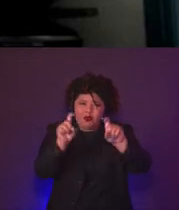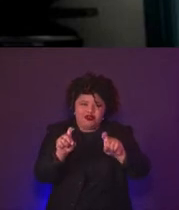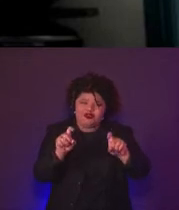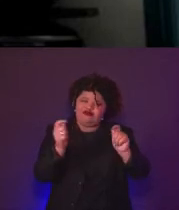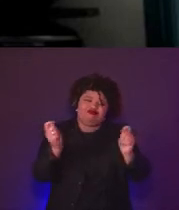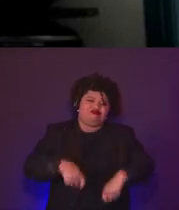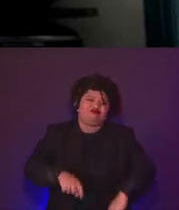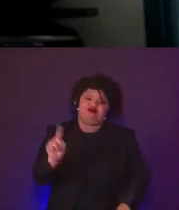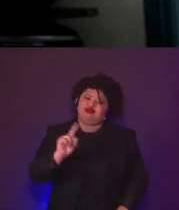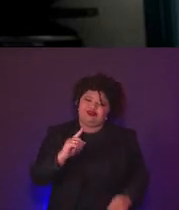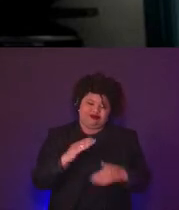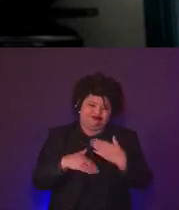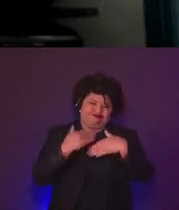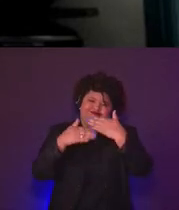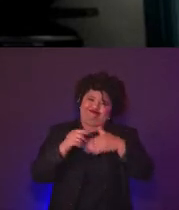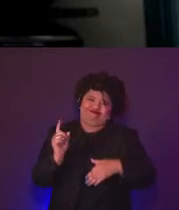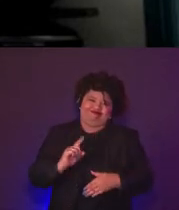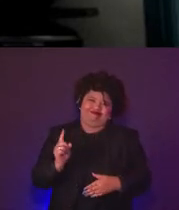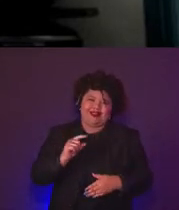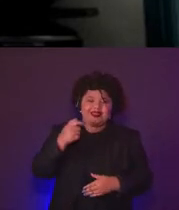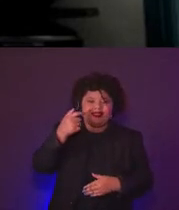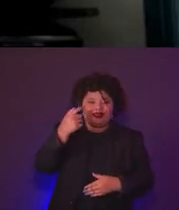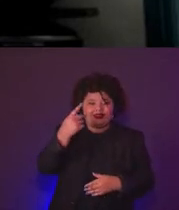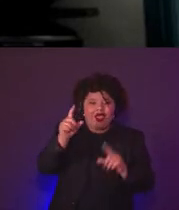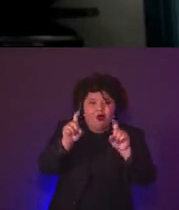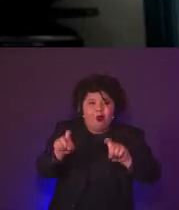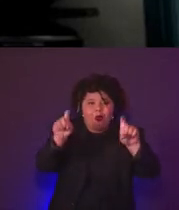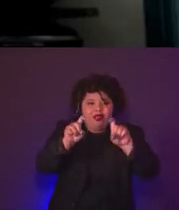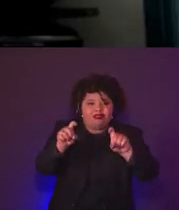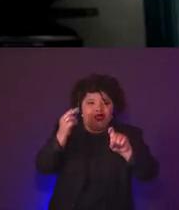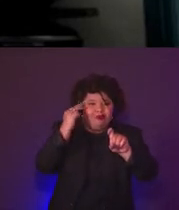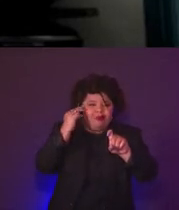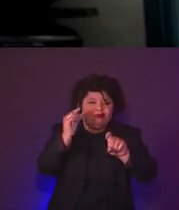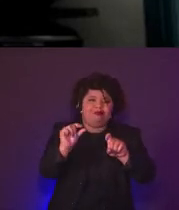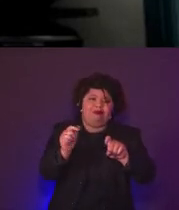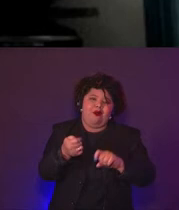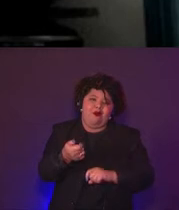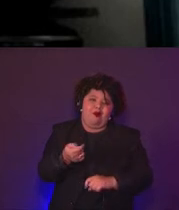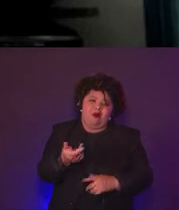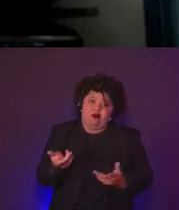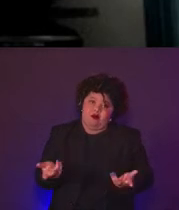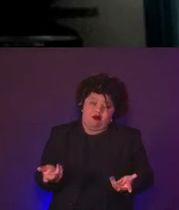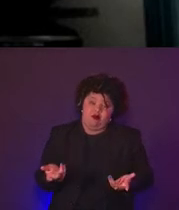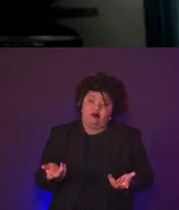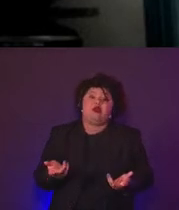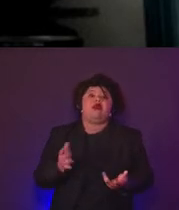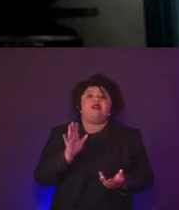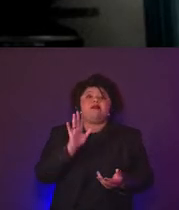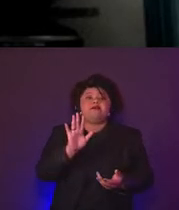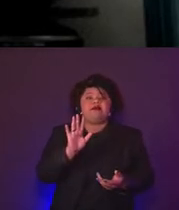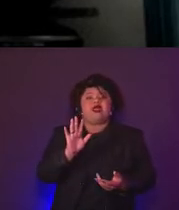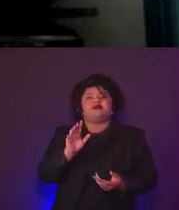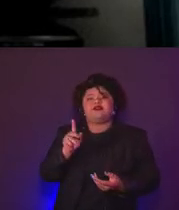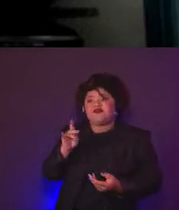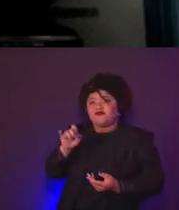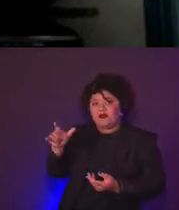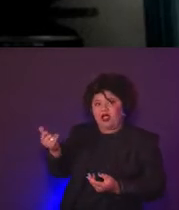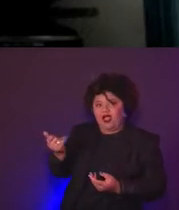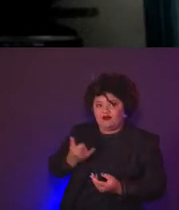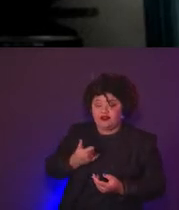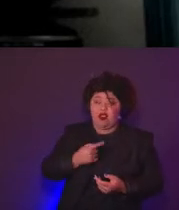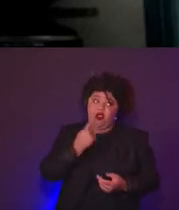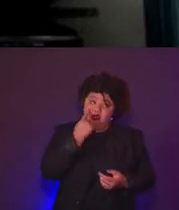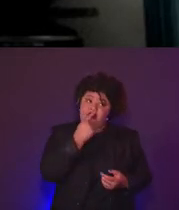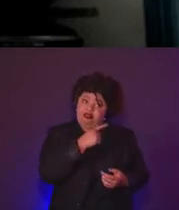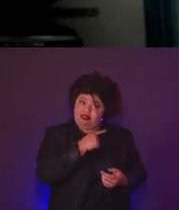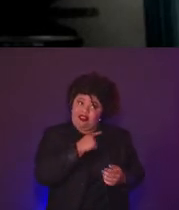the day he called. He called one day and he said, I've got good news and I've got bad news. He said, I found a contractor that can